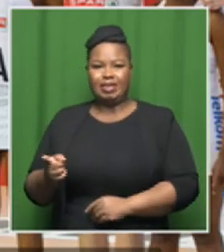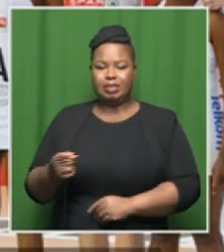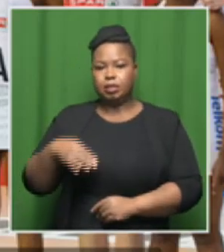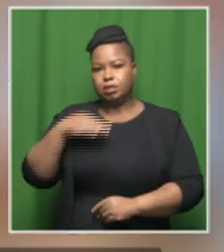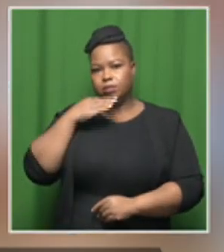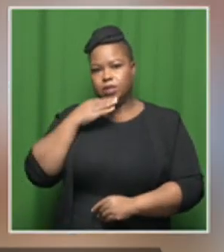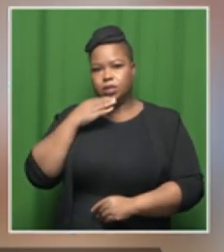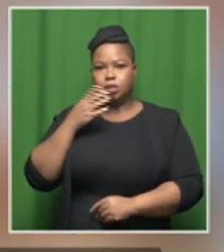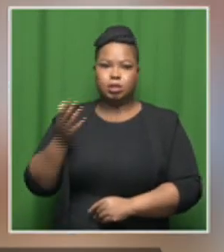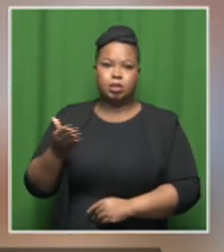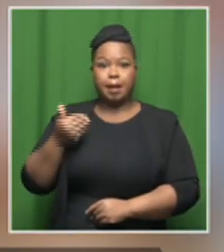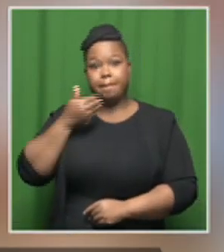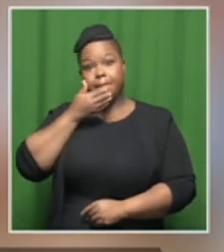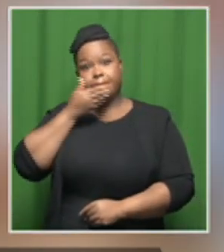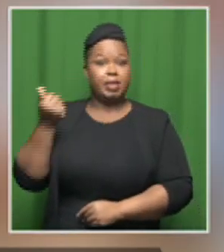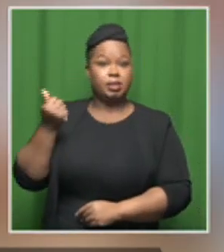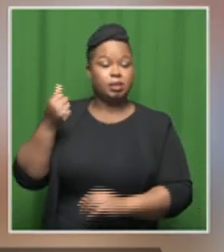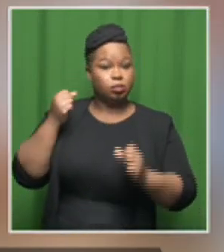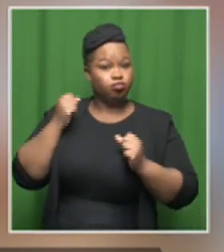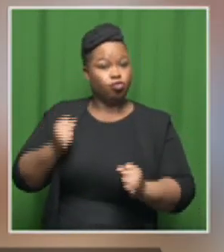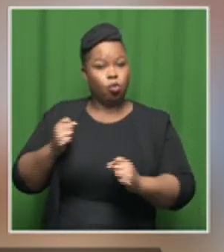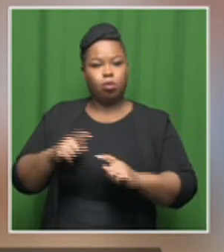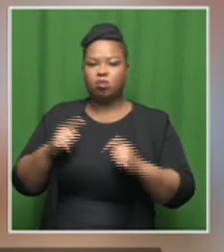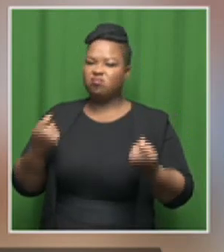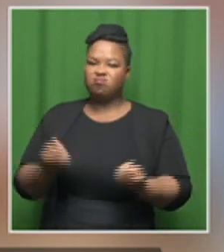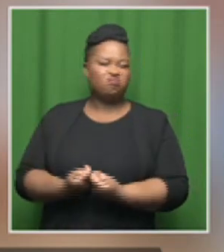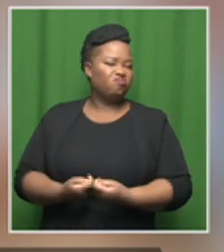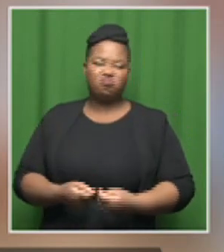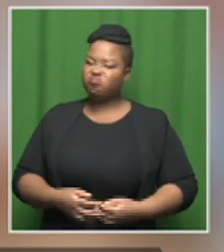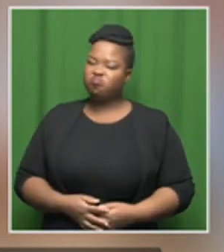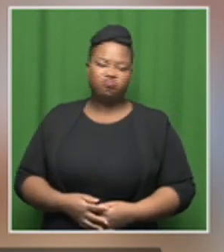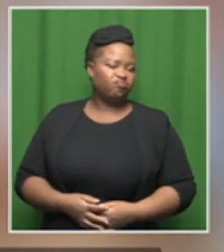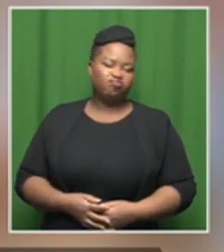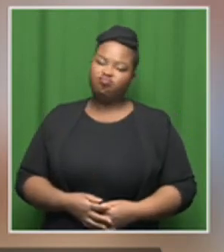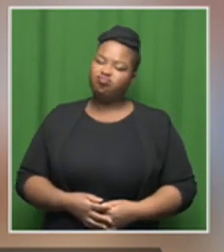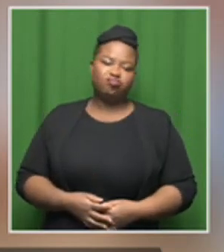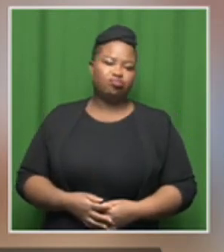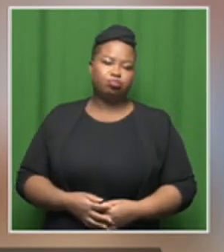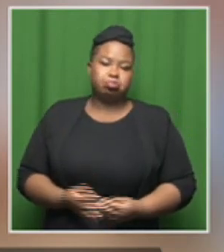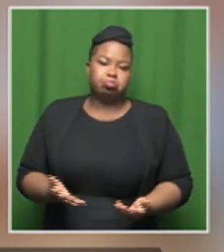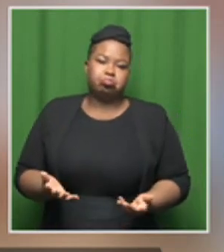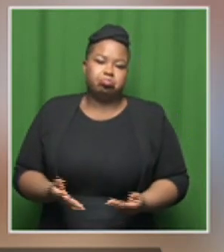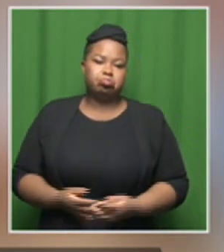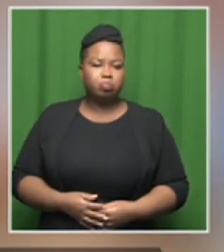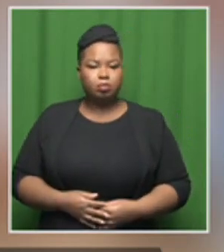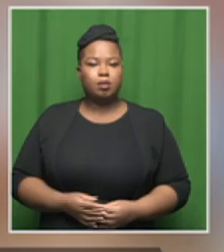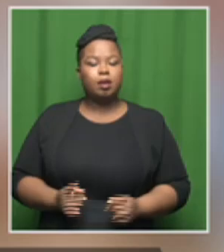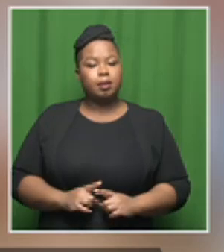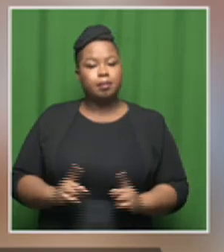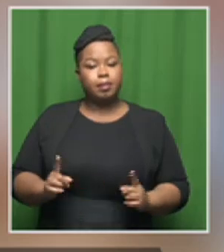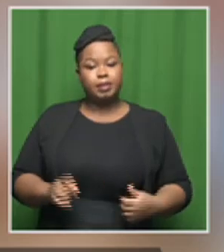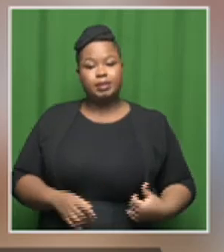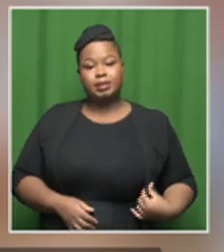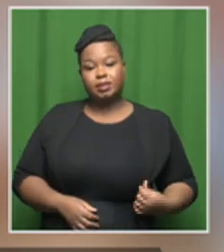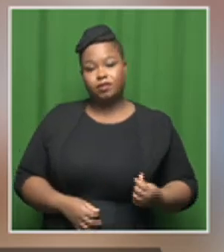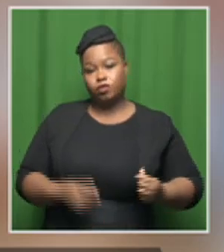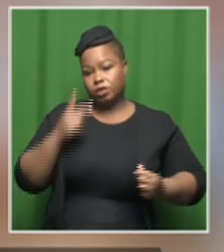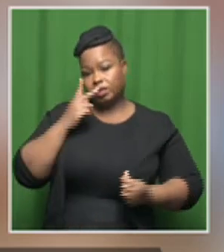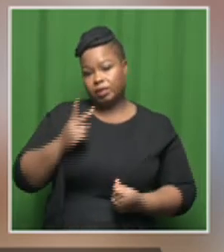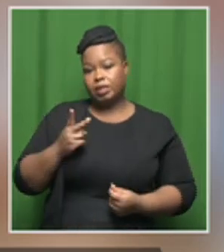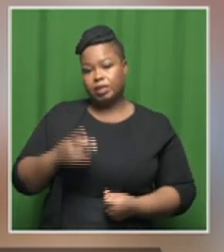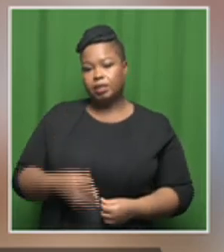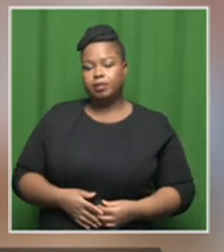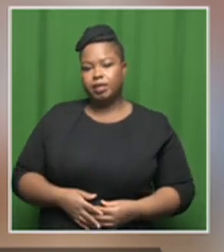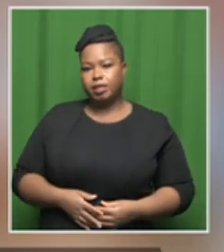most or the best team actually to start with youngsters. But if we look at the two